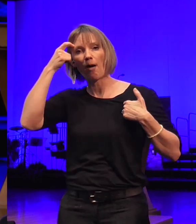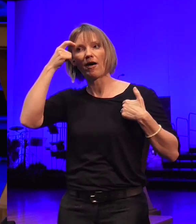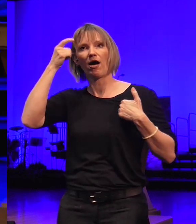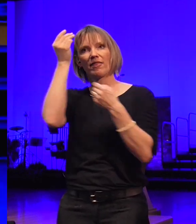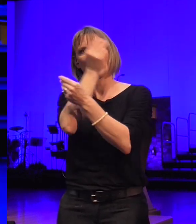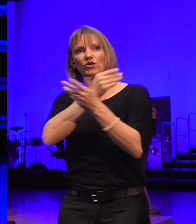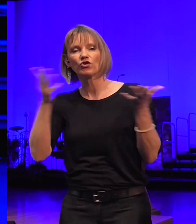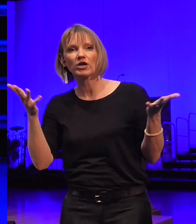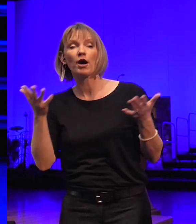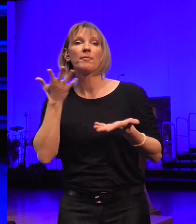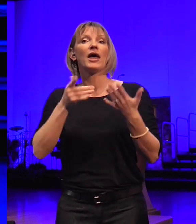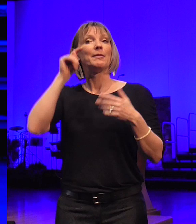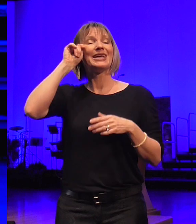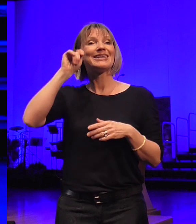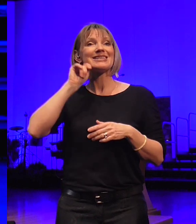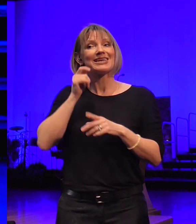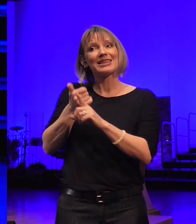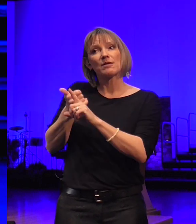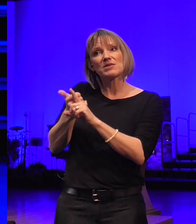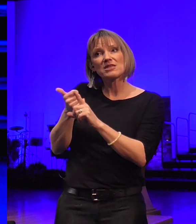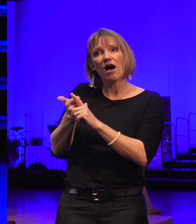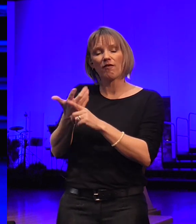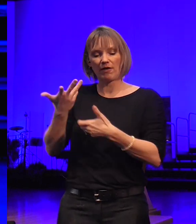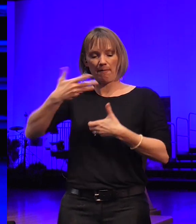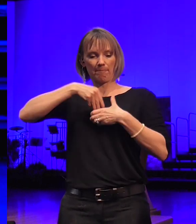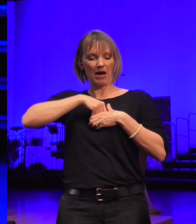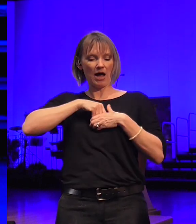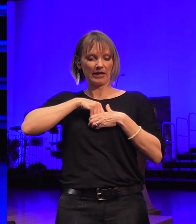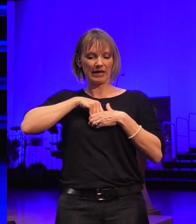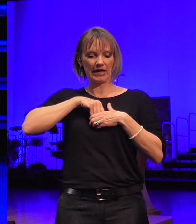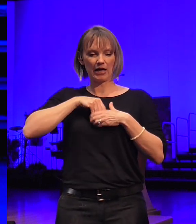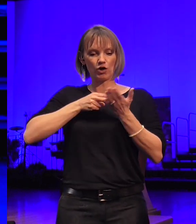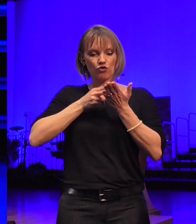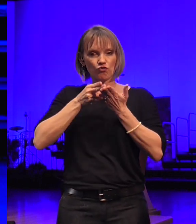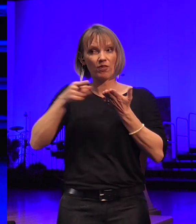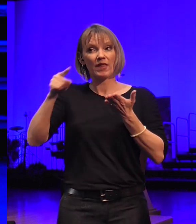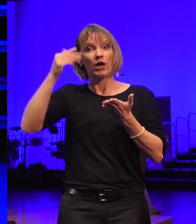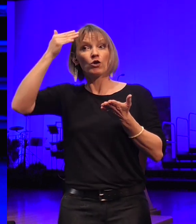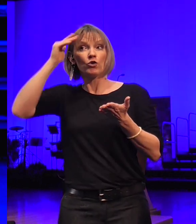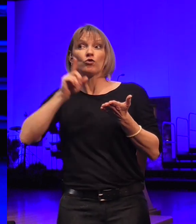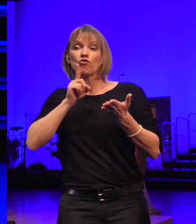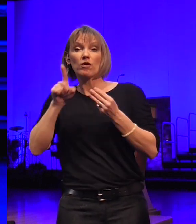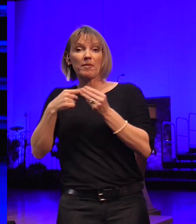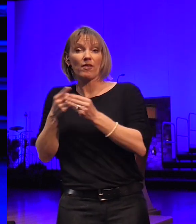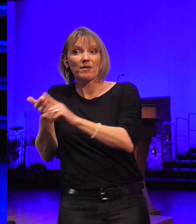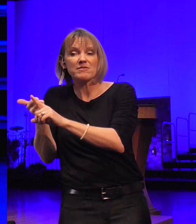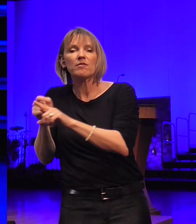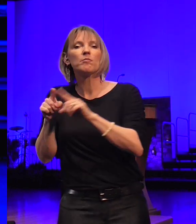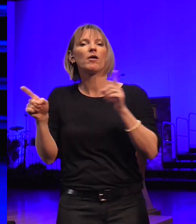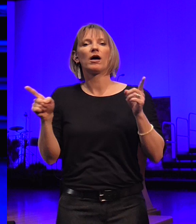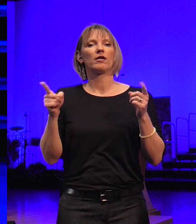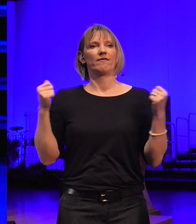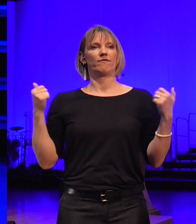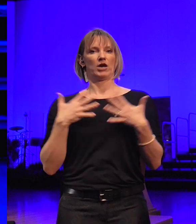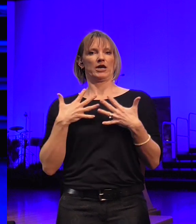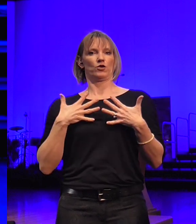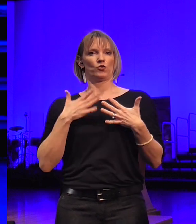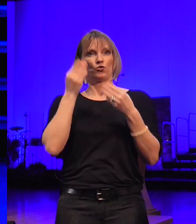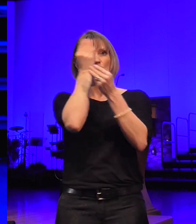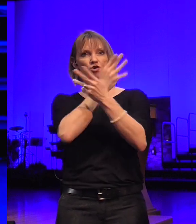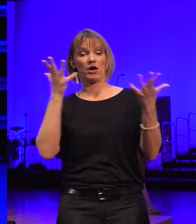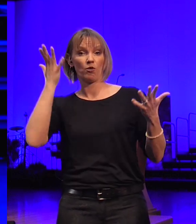be that a teen was embodying a virtue or a truth that they knew to be so about themselves, but they were afraid to share before because they